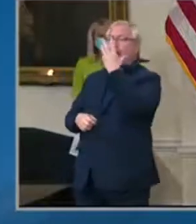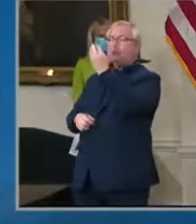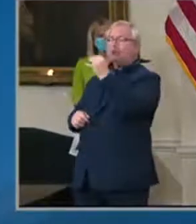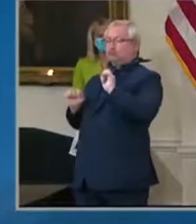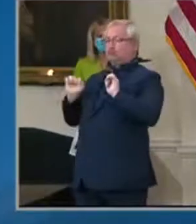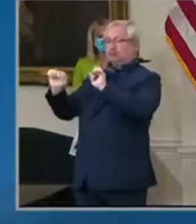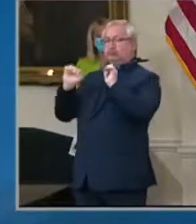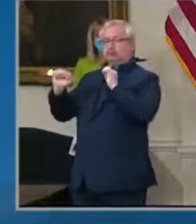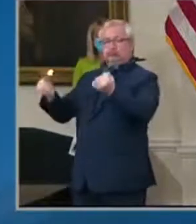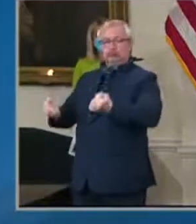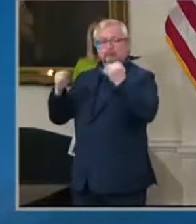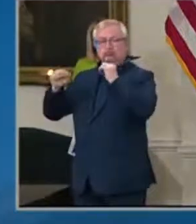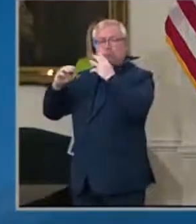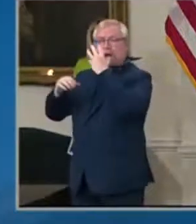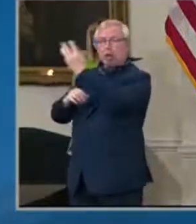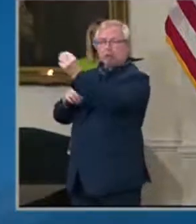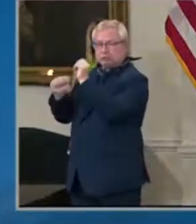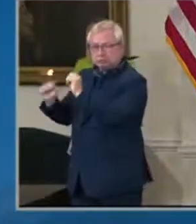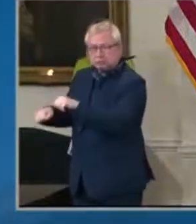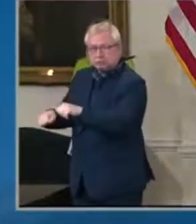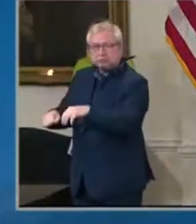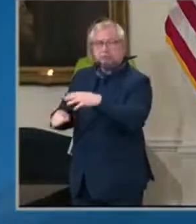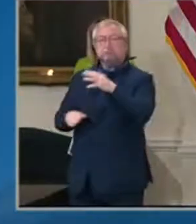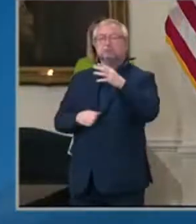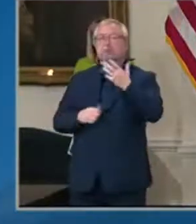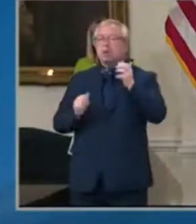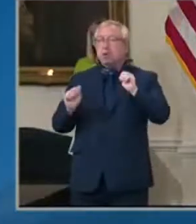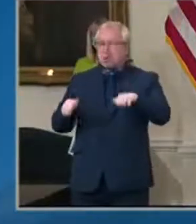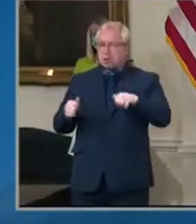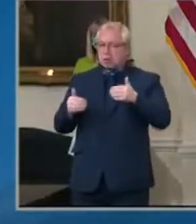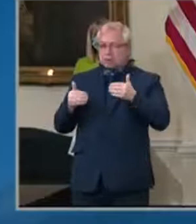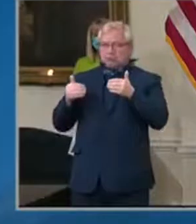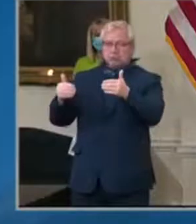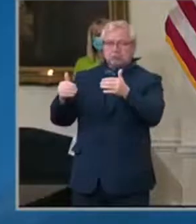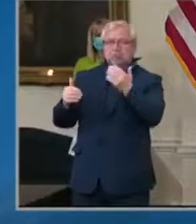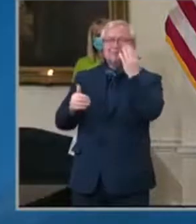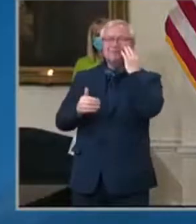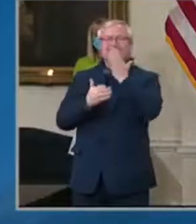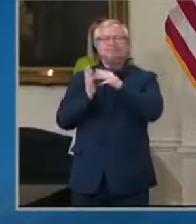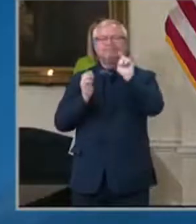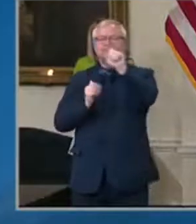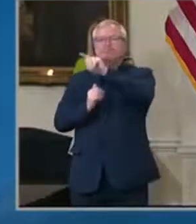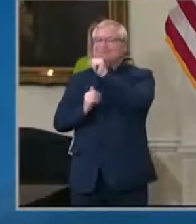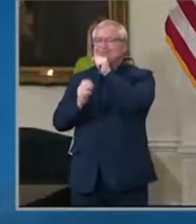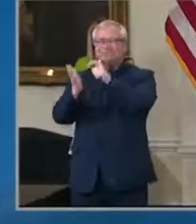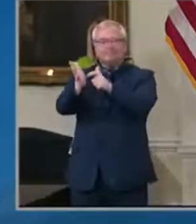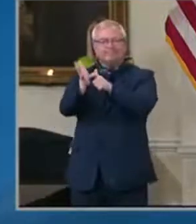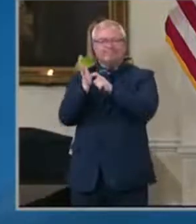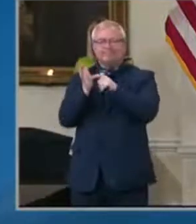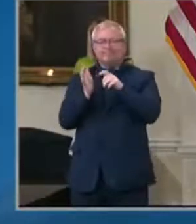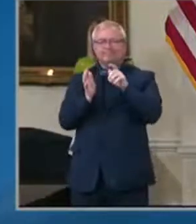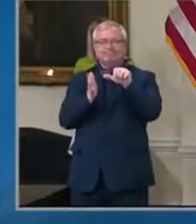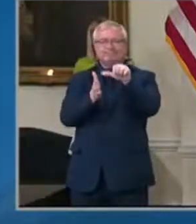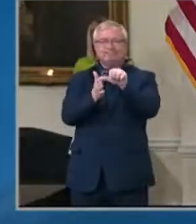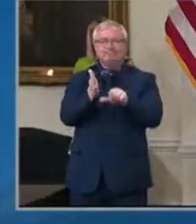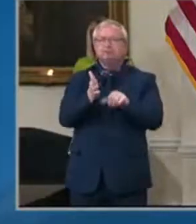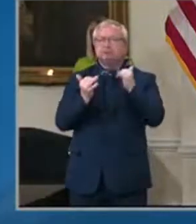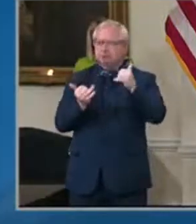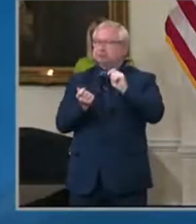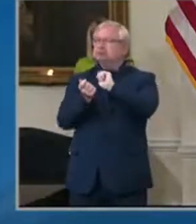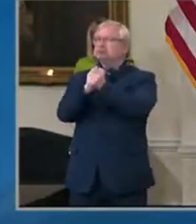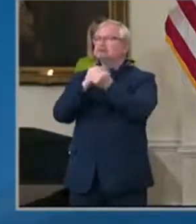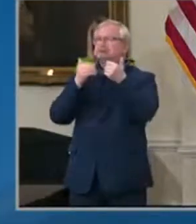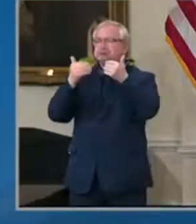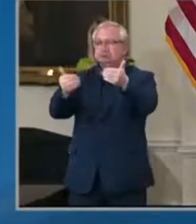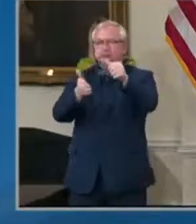of elective outpatient surgeries and procedures in certain counties with lower concentration